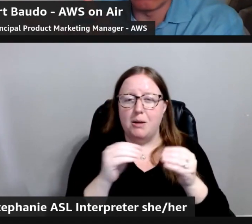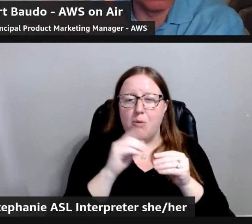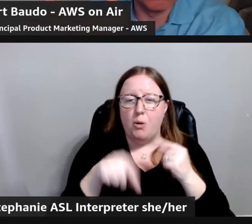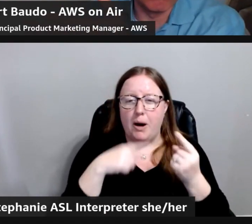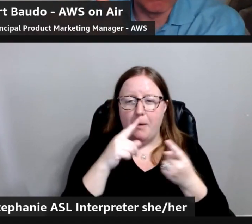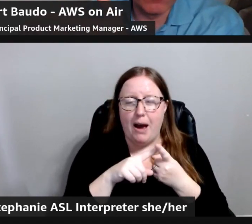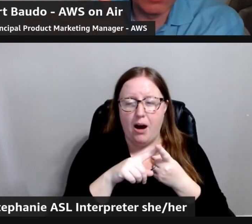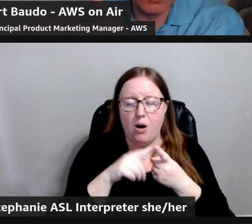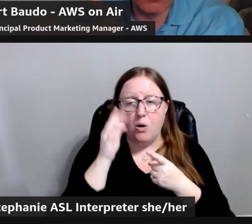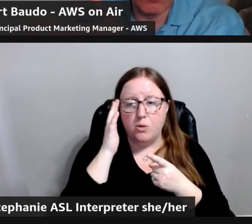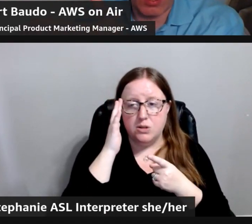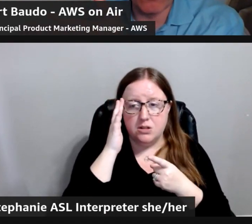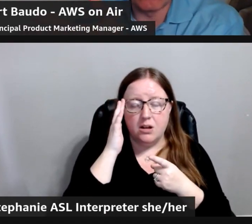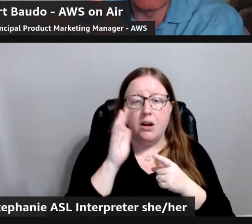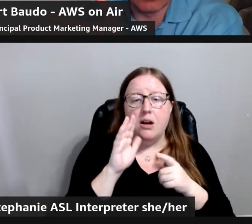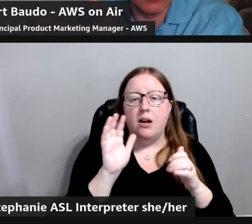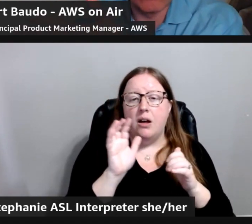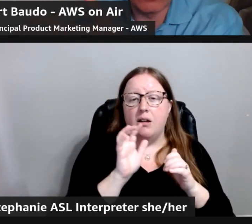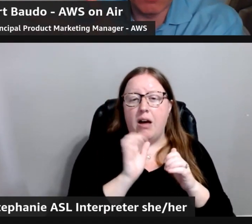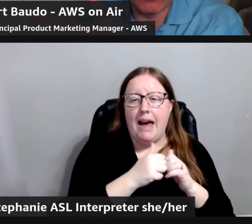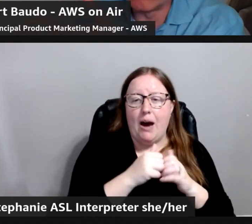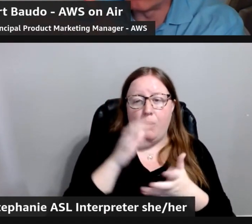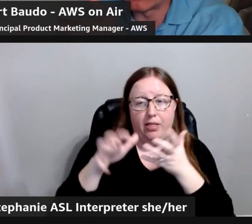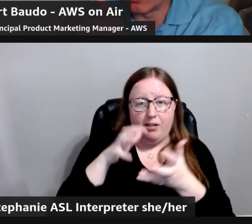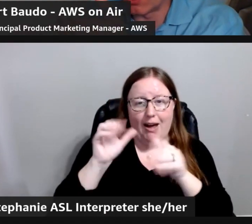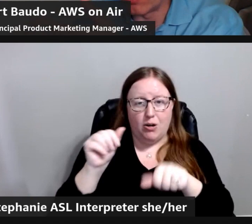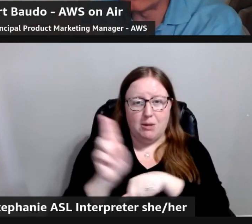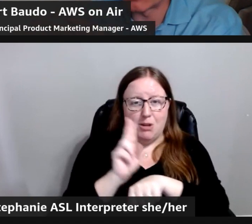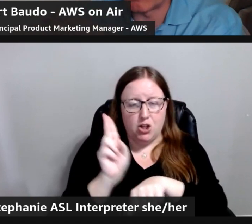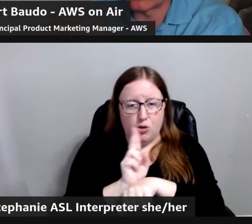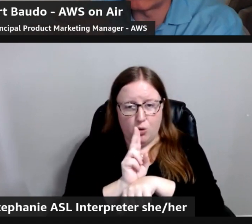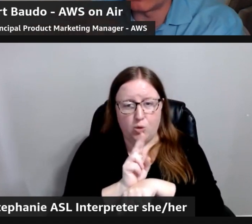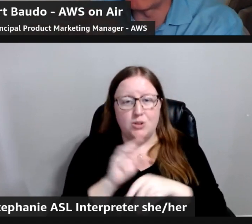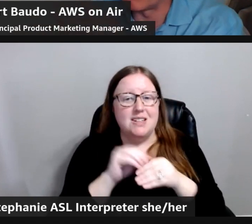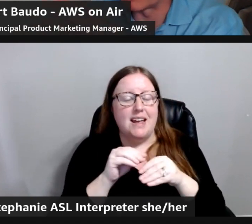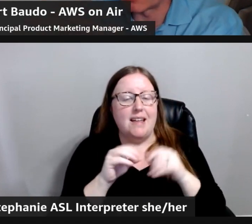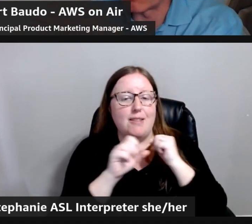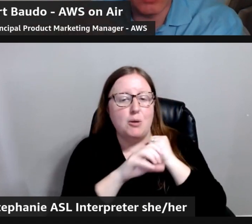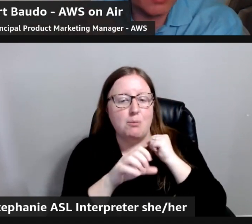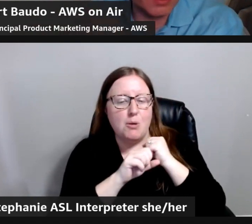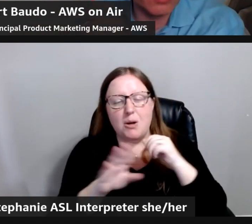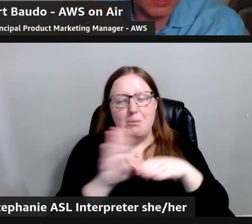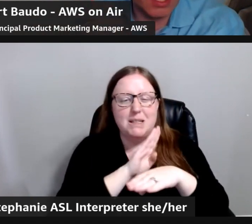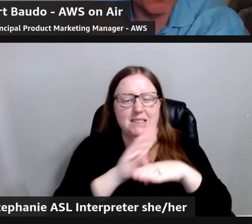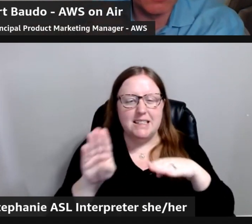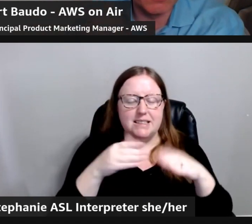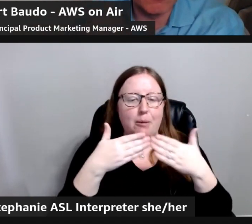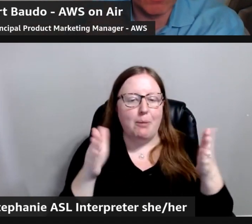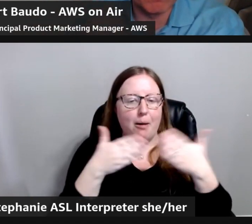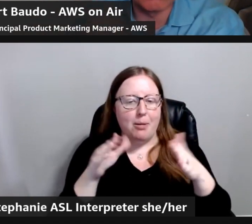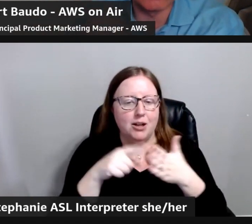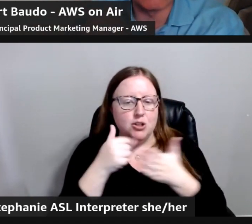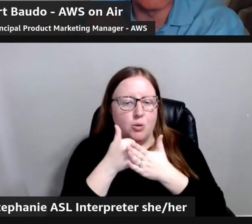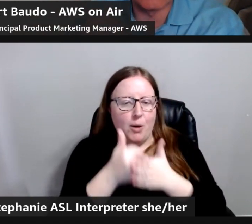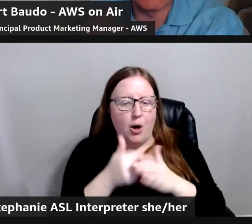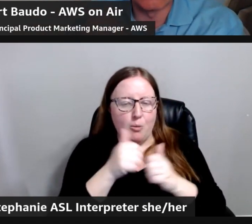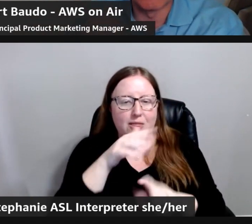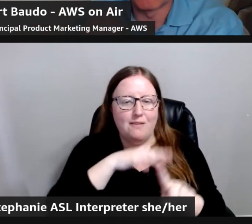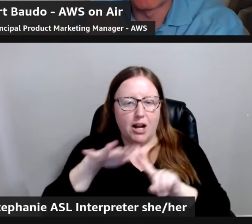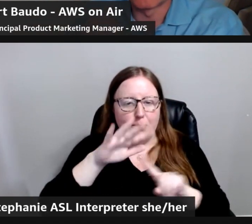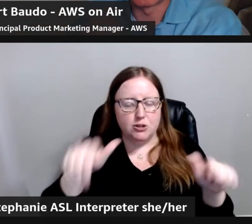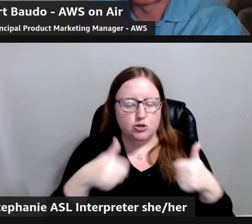how the cloud can be used in the commercial and public sector organizations to help with some of these environmental